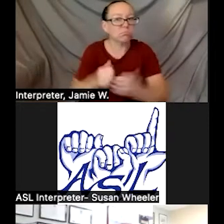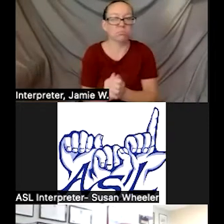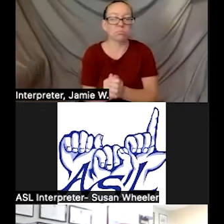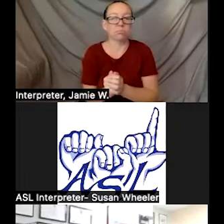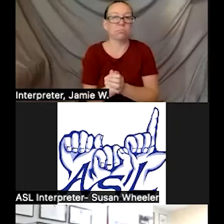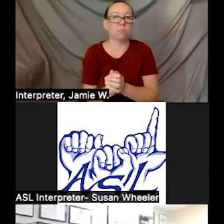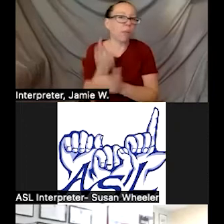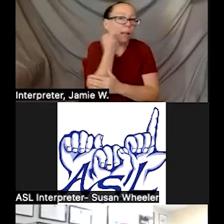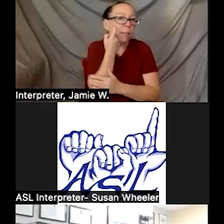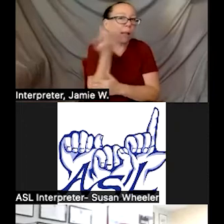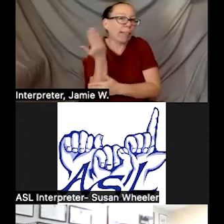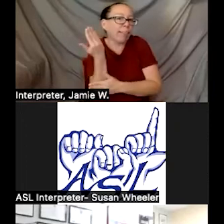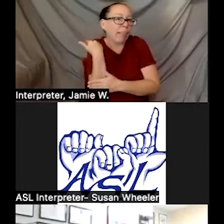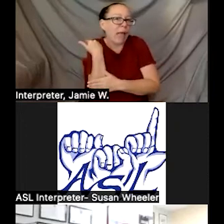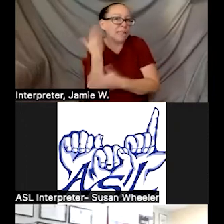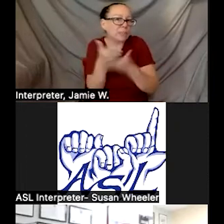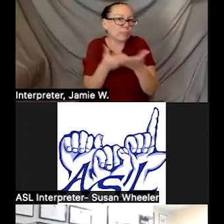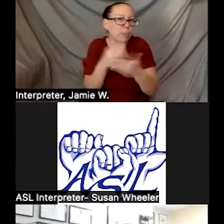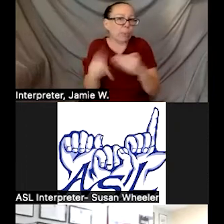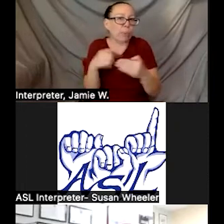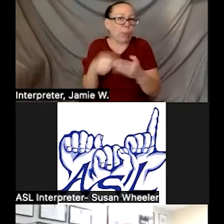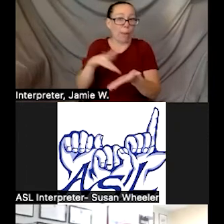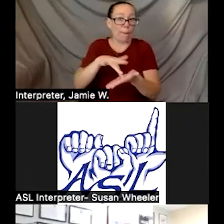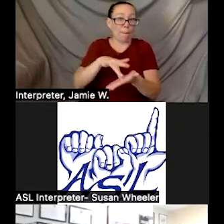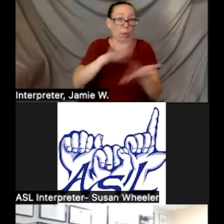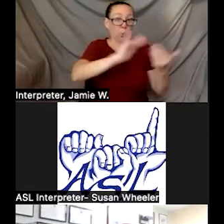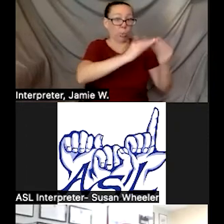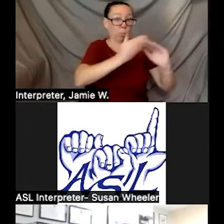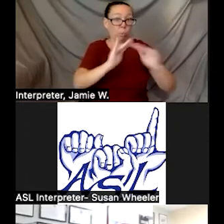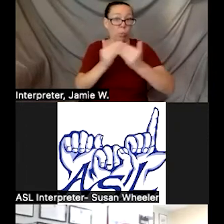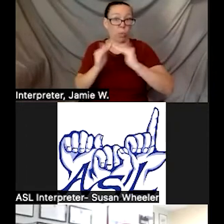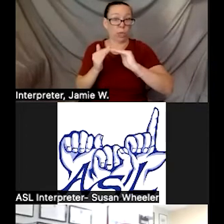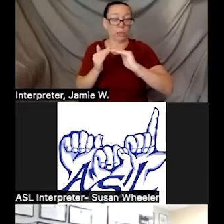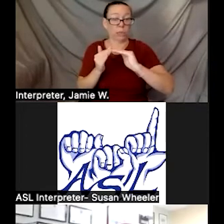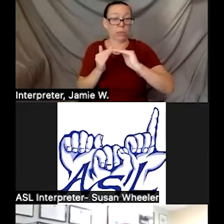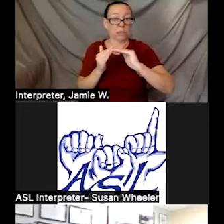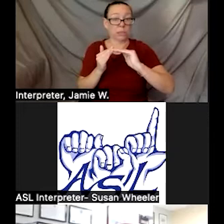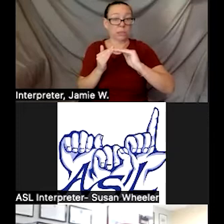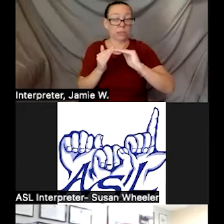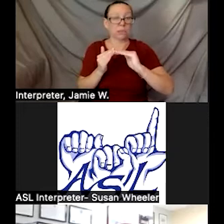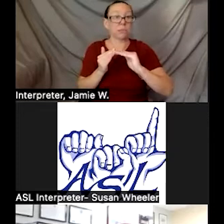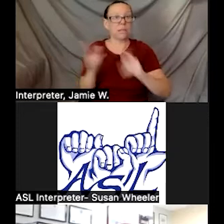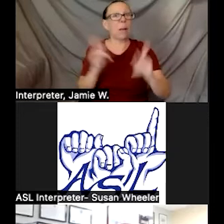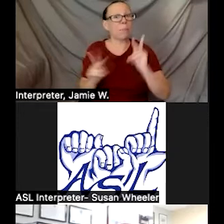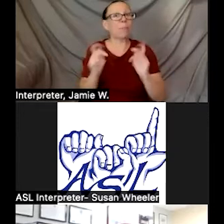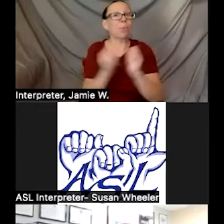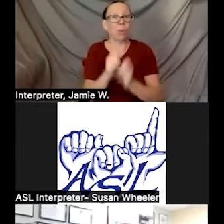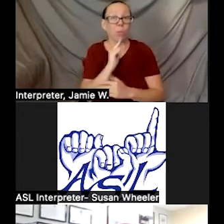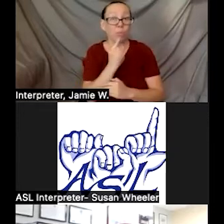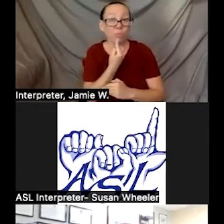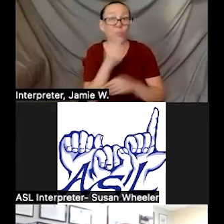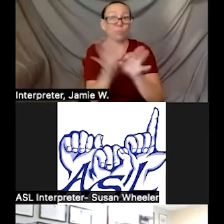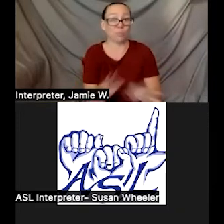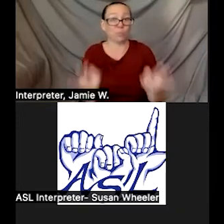the medical communities and so forth is those with significant injury and illness. And of